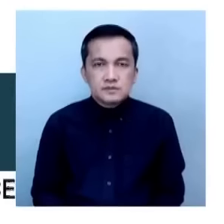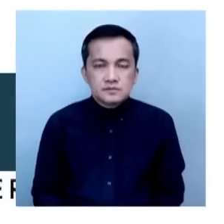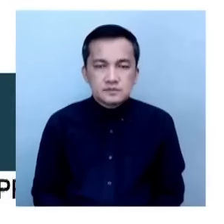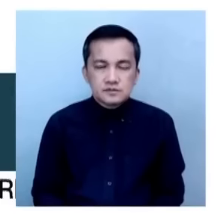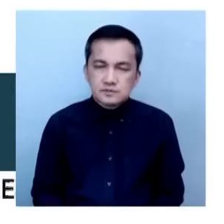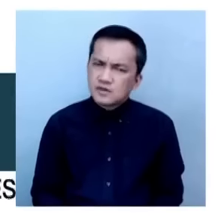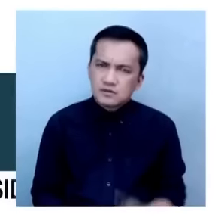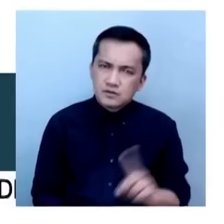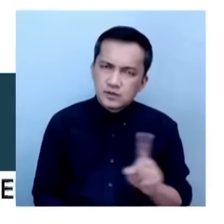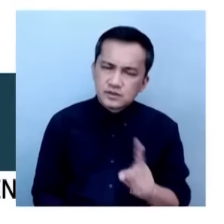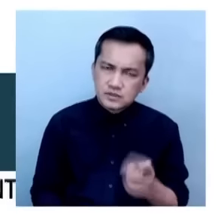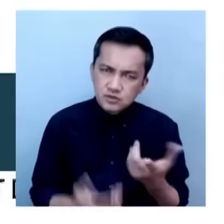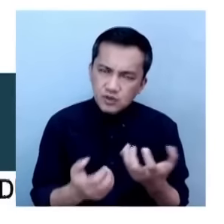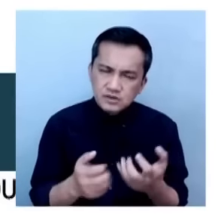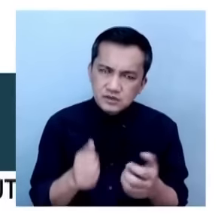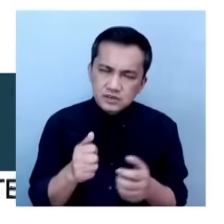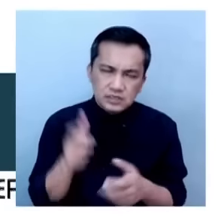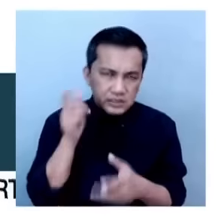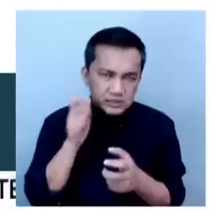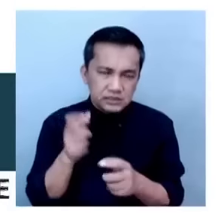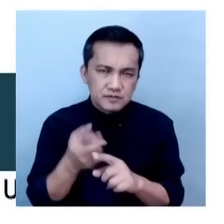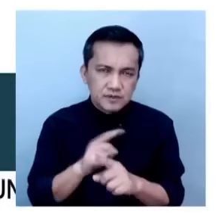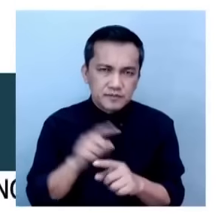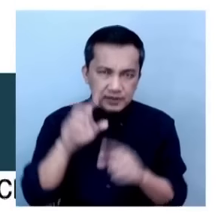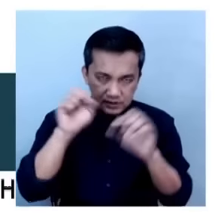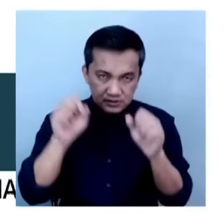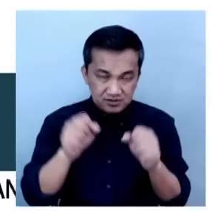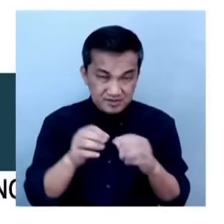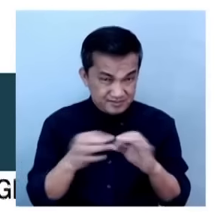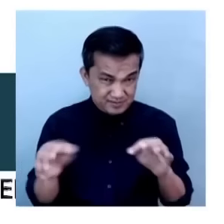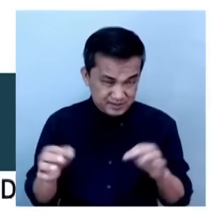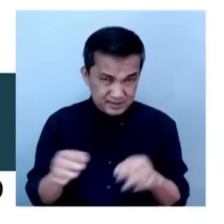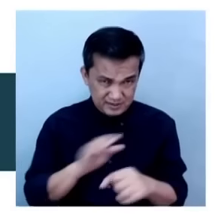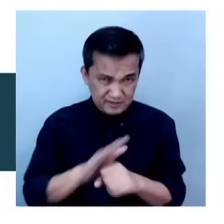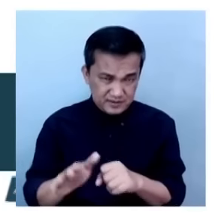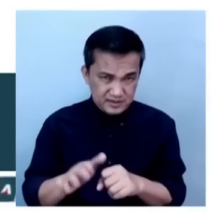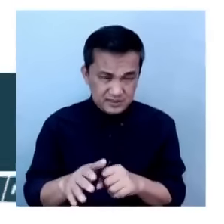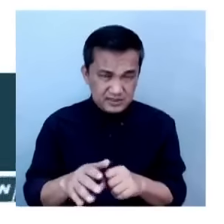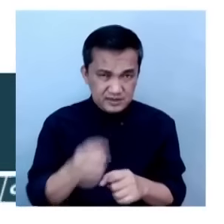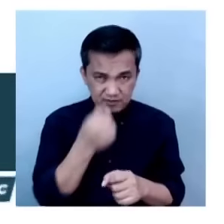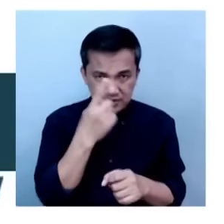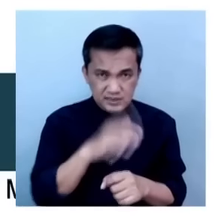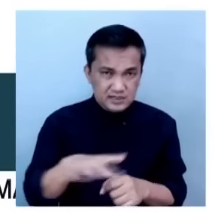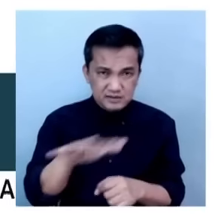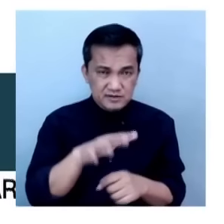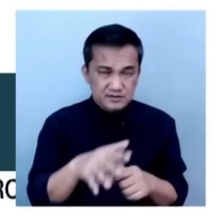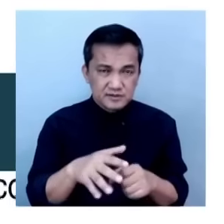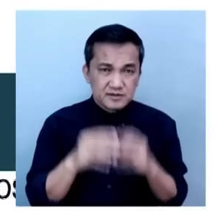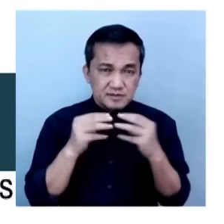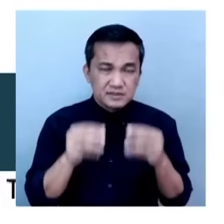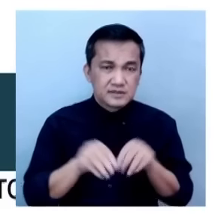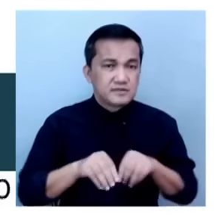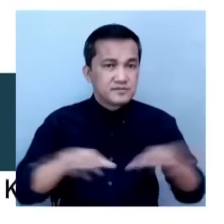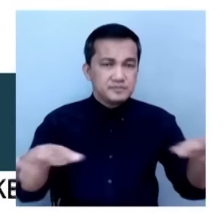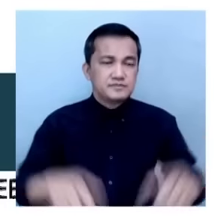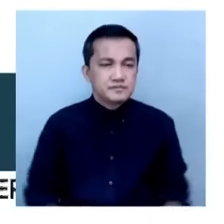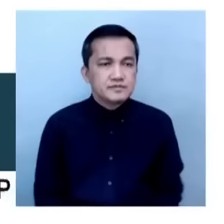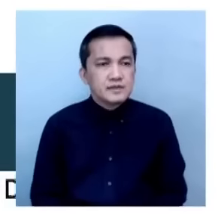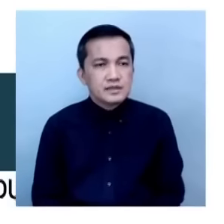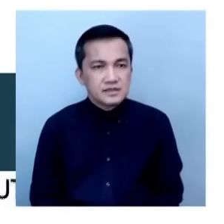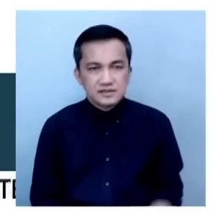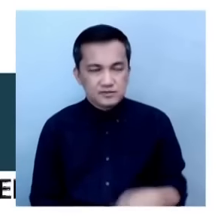What else do you want to hear from the president, or do you think that statement is enough to get the message across? Well, you know, Carmina, we are